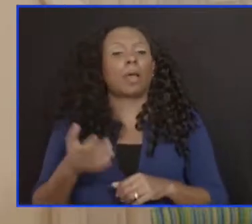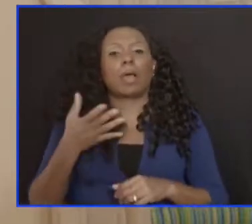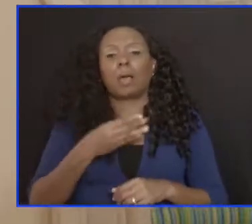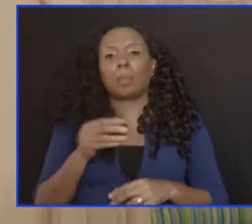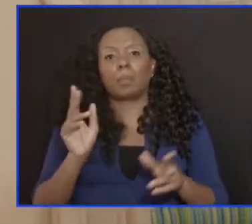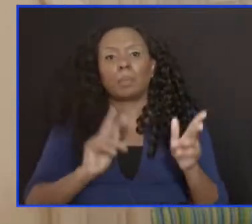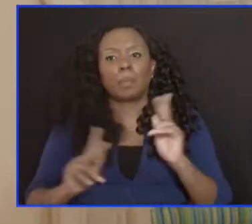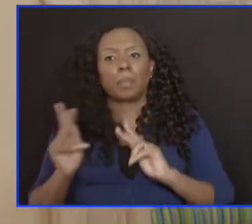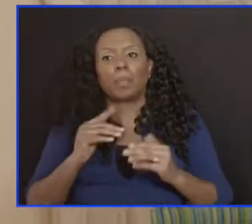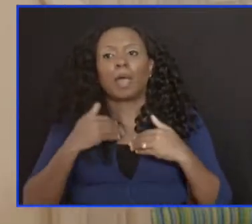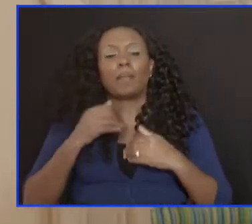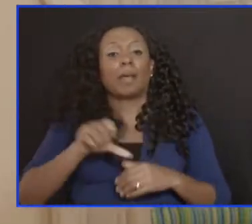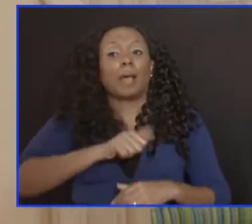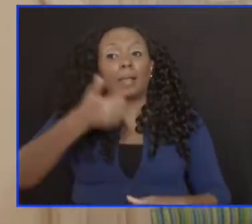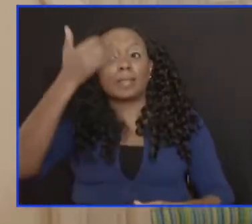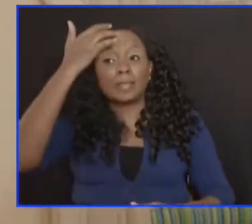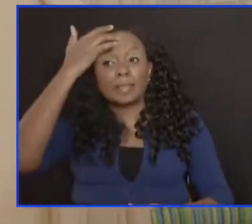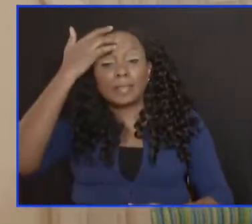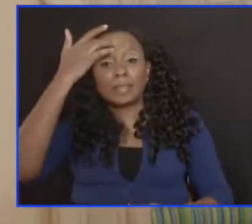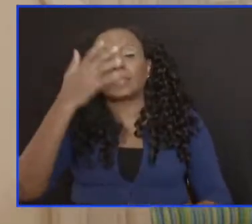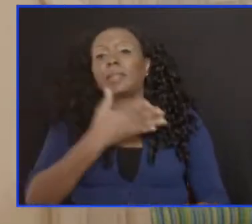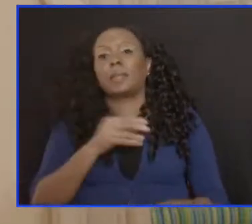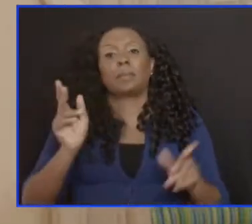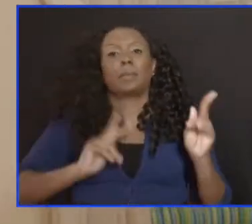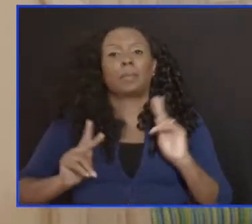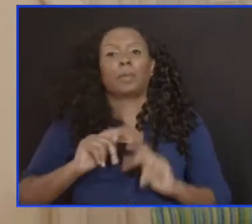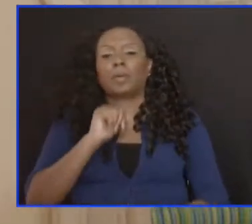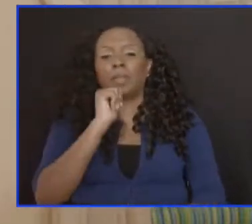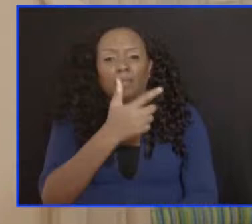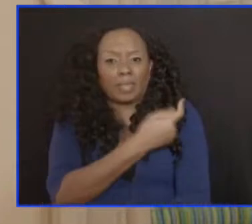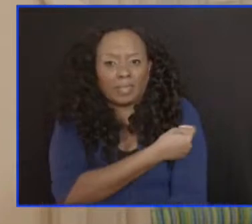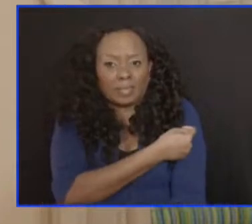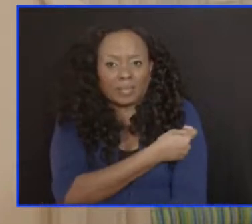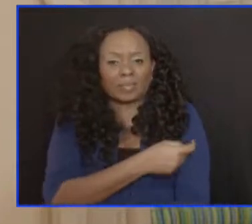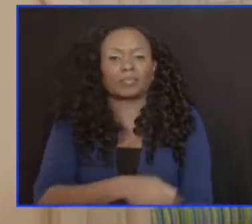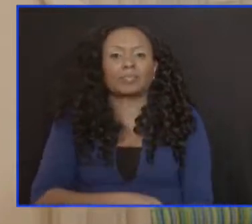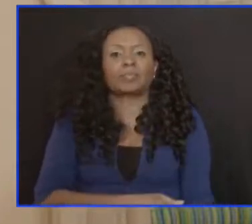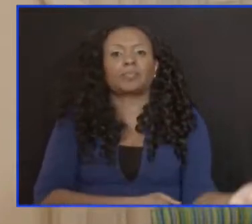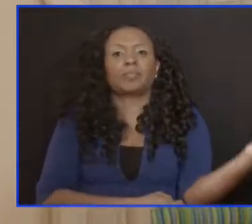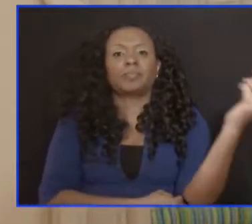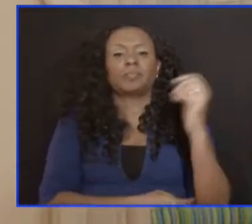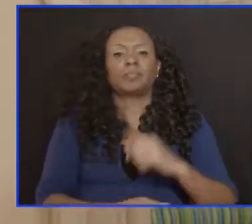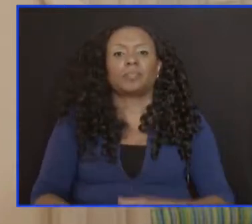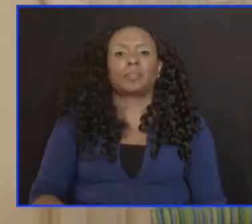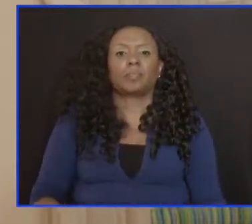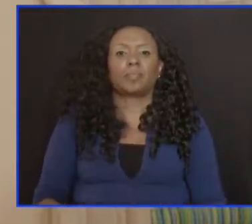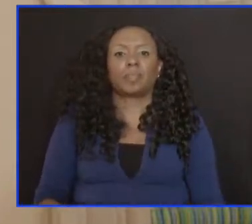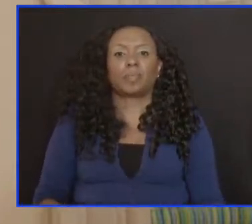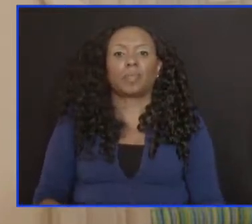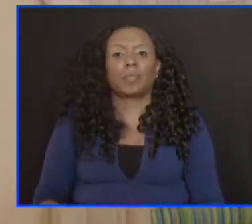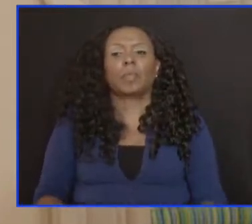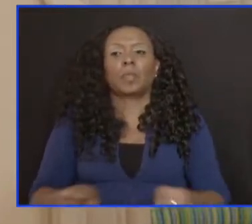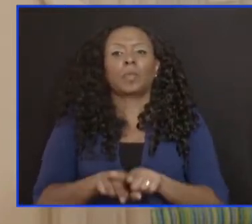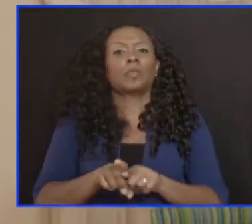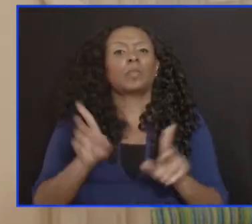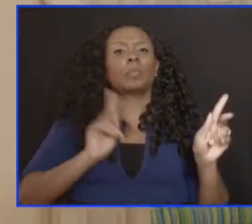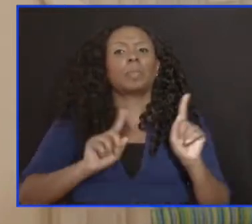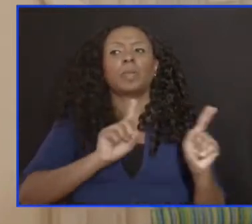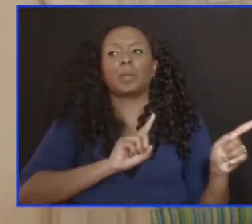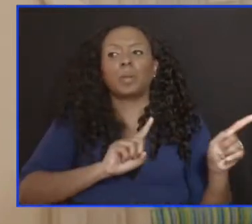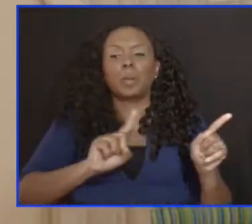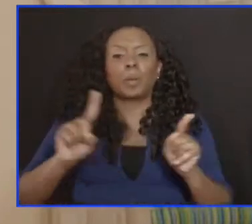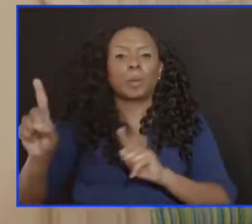persons with comorbidities. The other thing that we have noticed is that people are coming in for care late, and